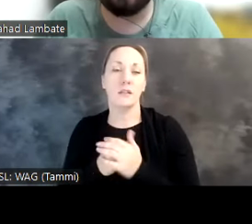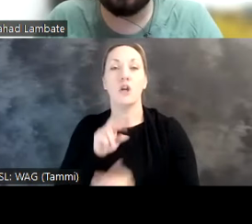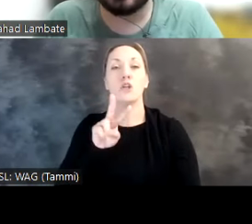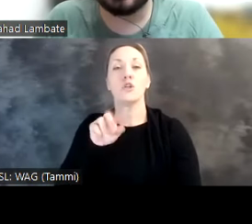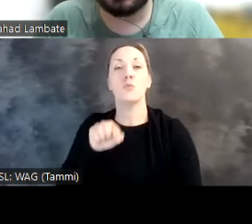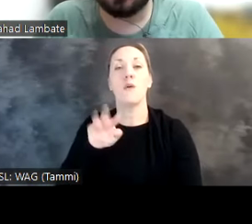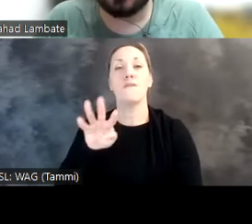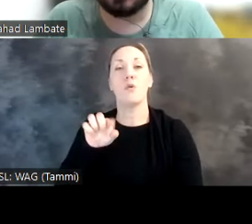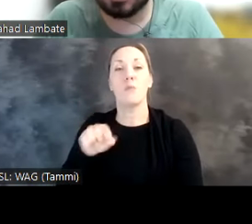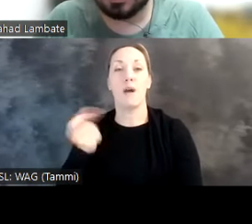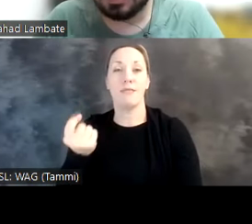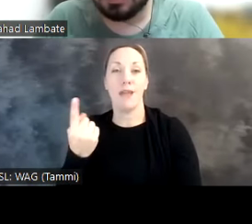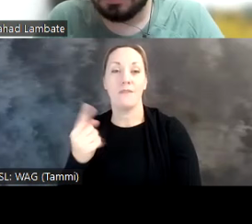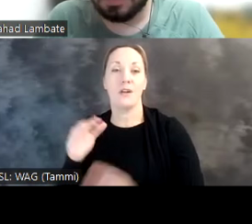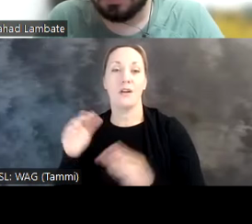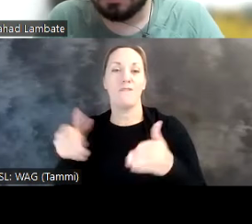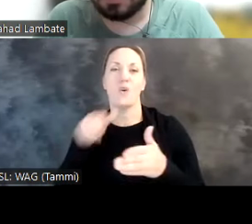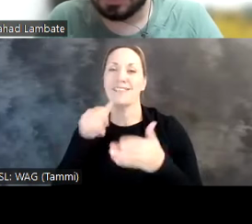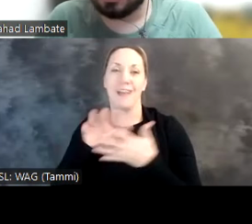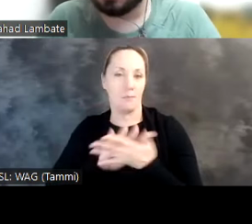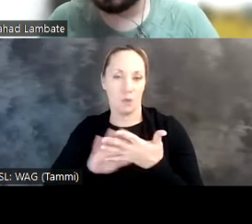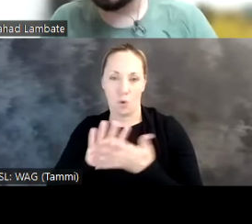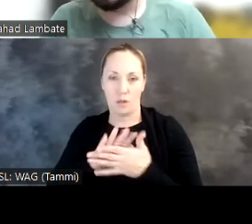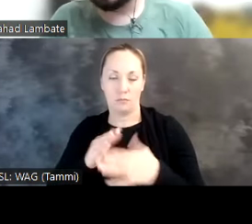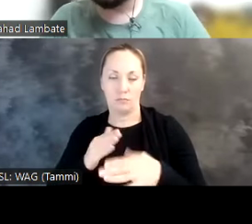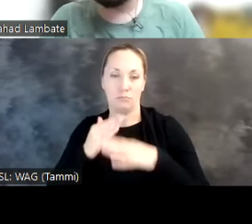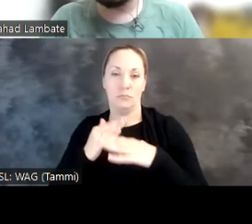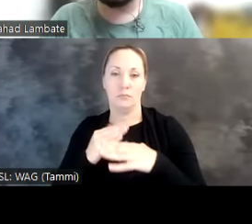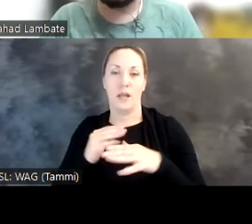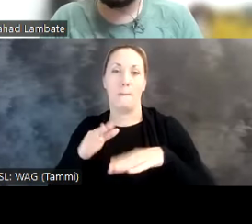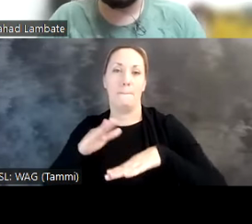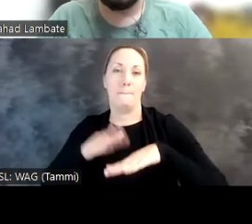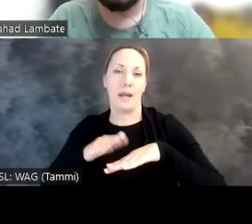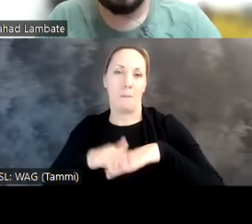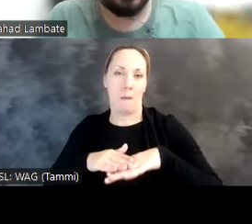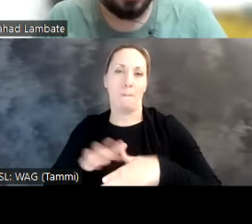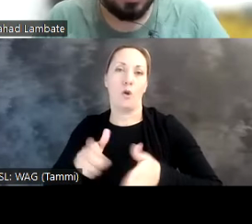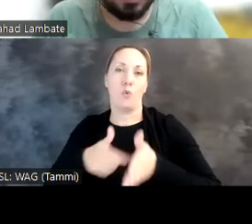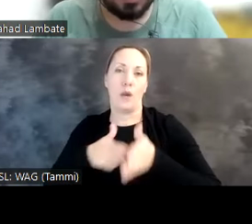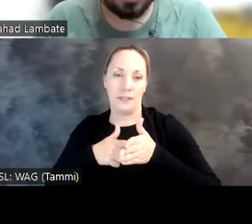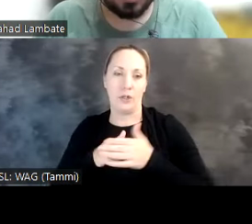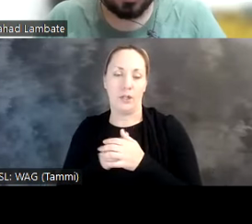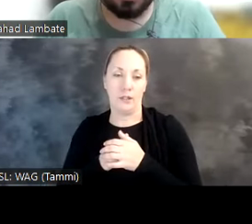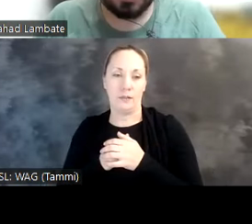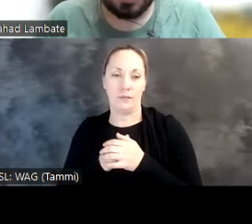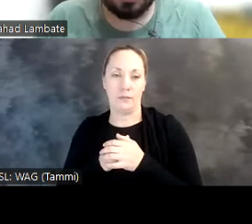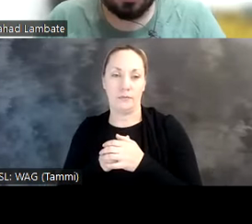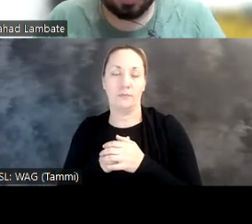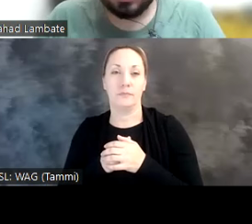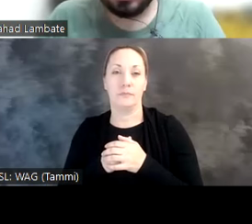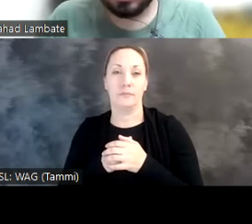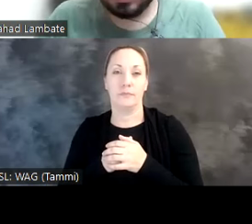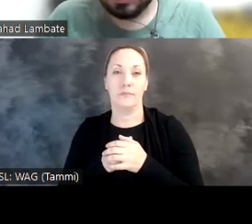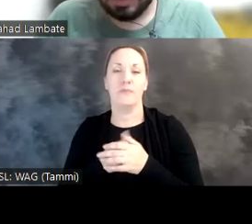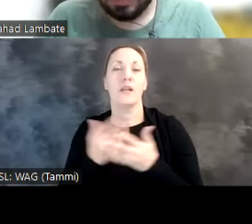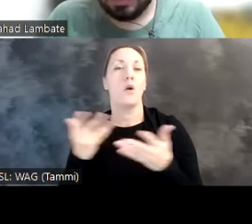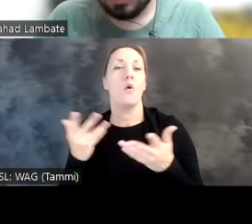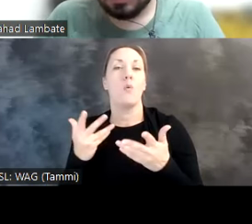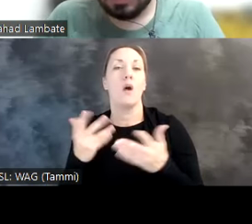2411 focus not obscured minimum criteria which is there. So what this